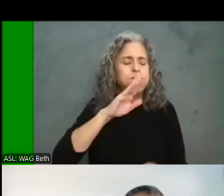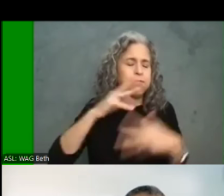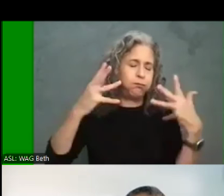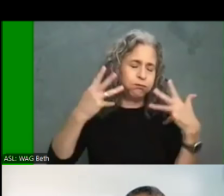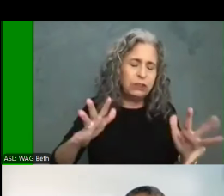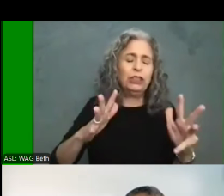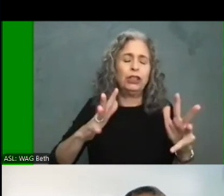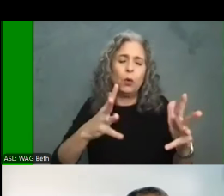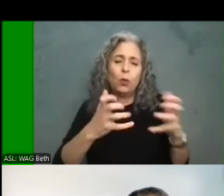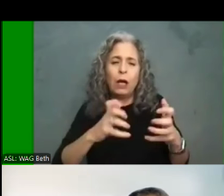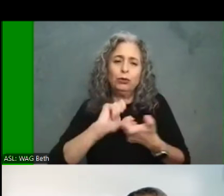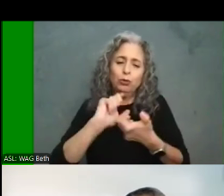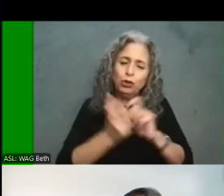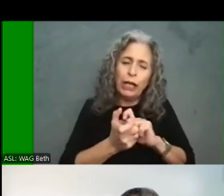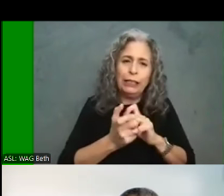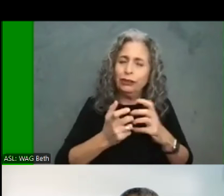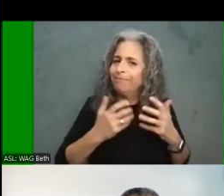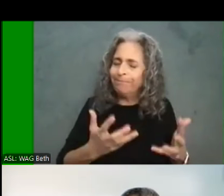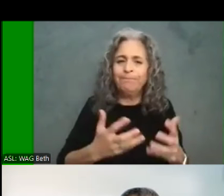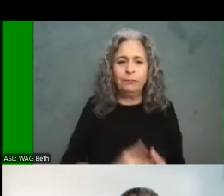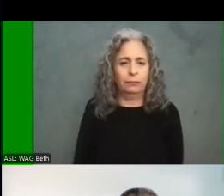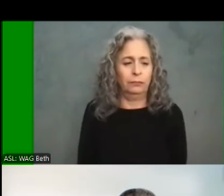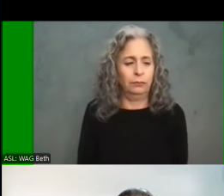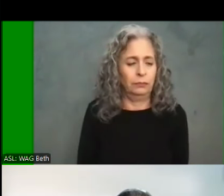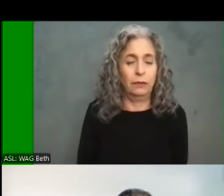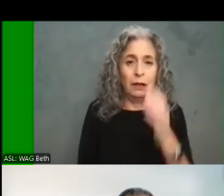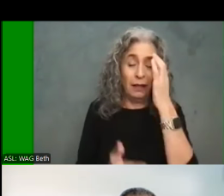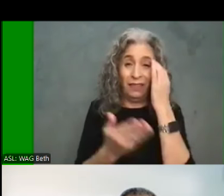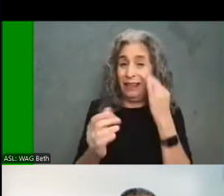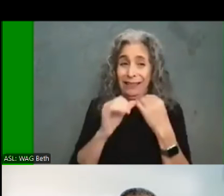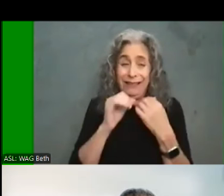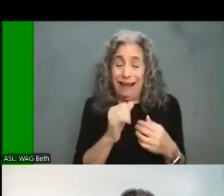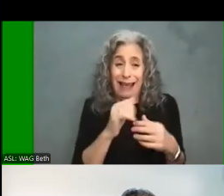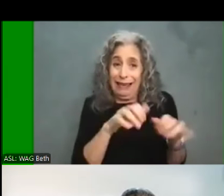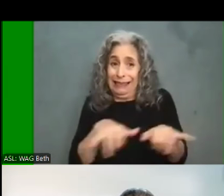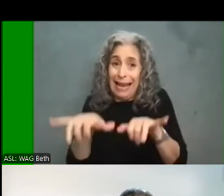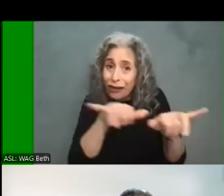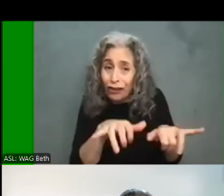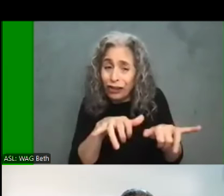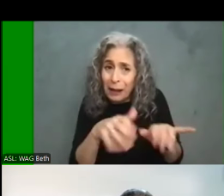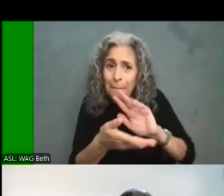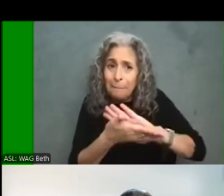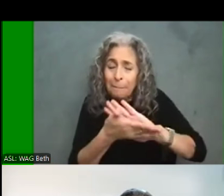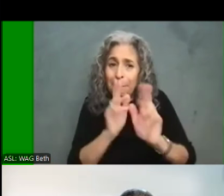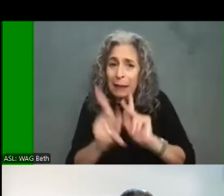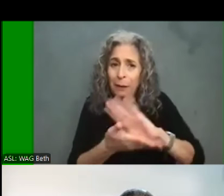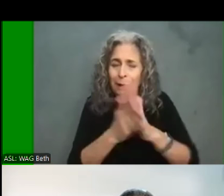with the current status quo of things not being standardized. So